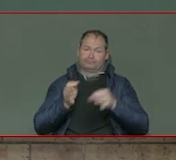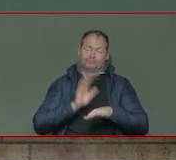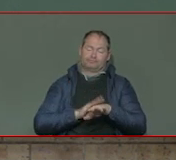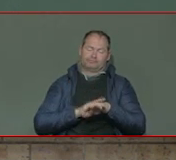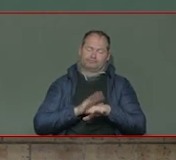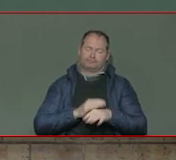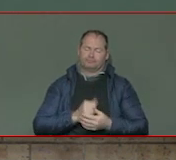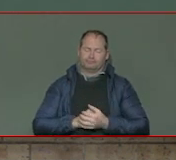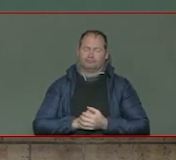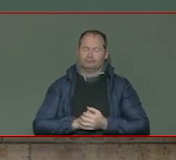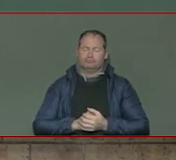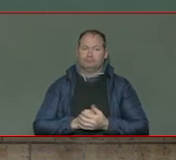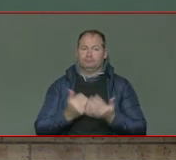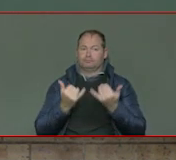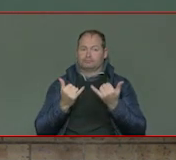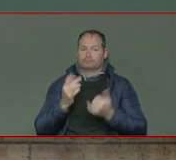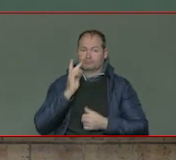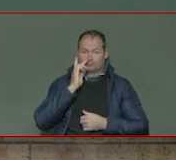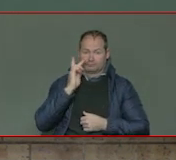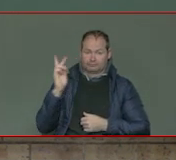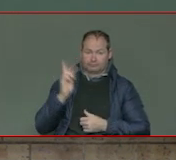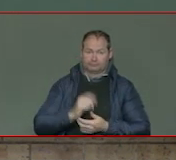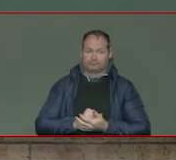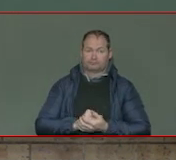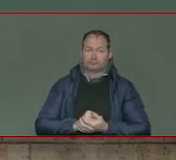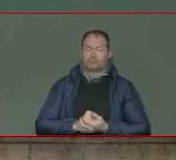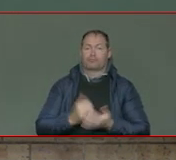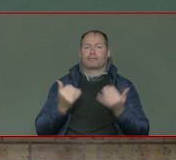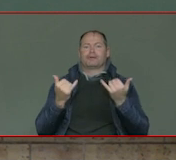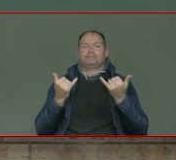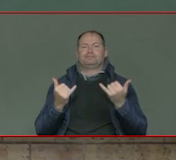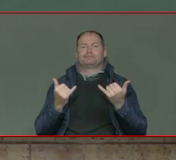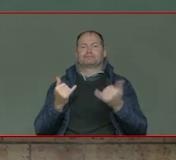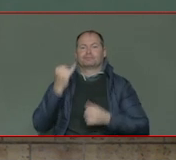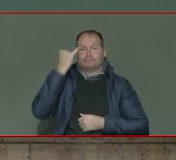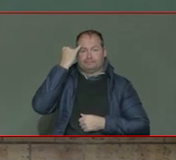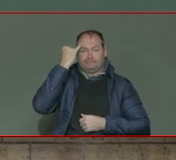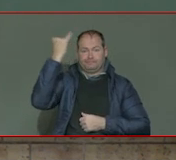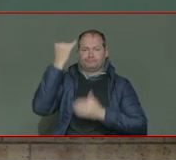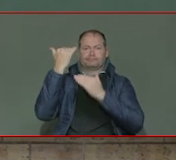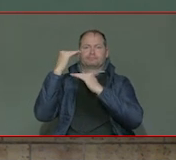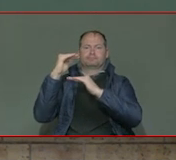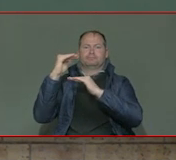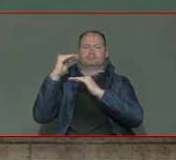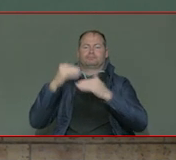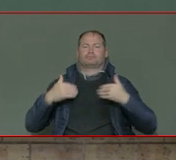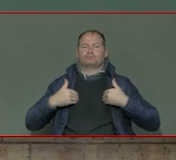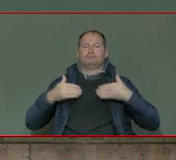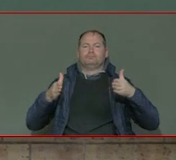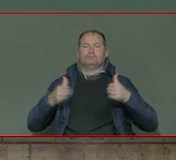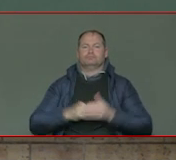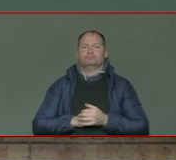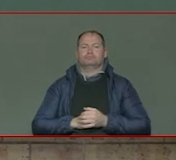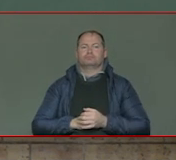following. Now, people, now that I've introduced the concept of limit, I'm going to take